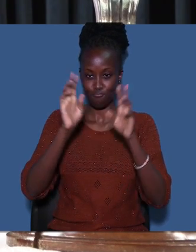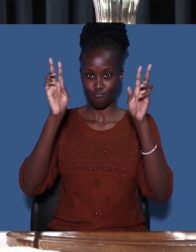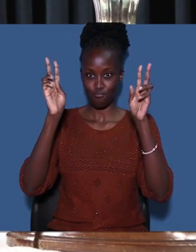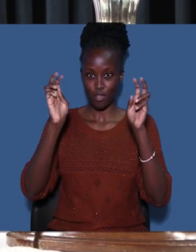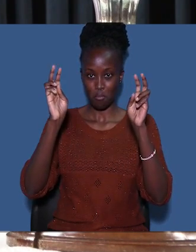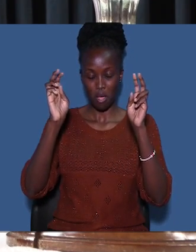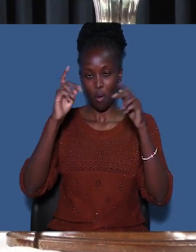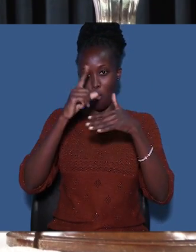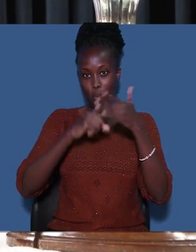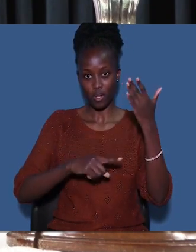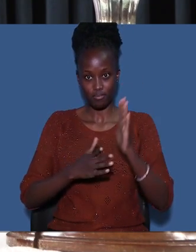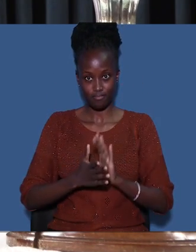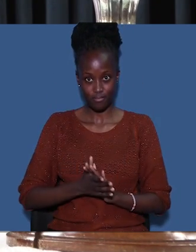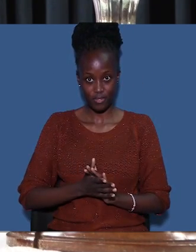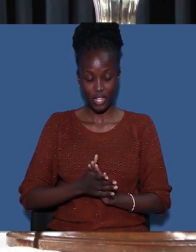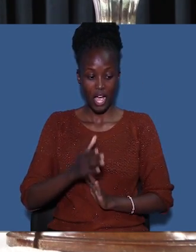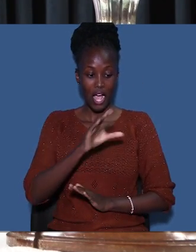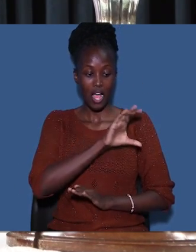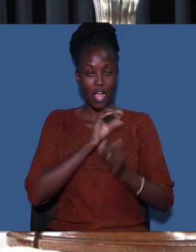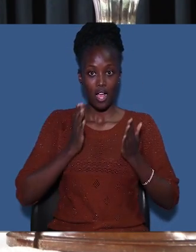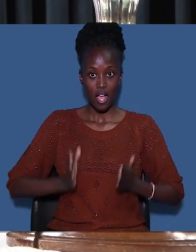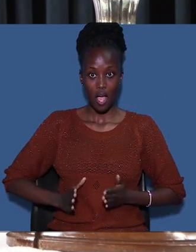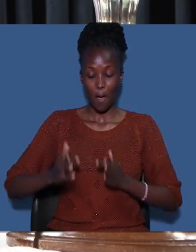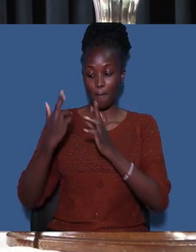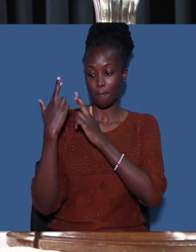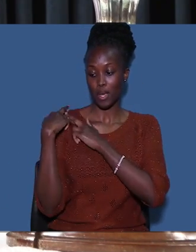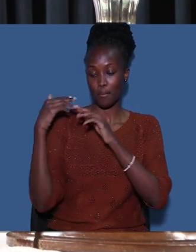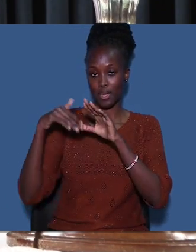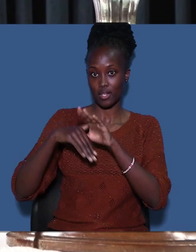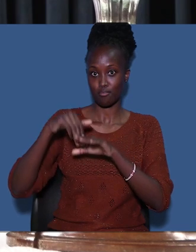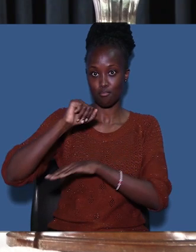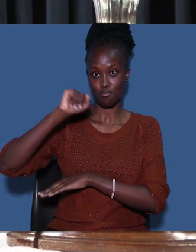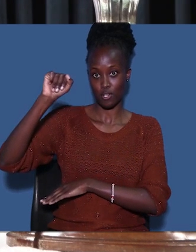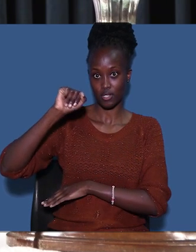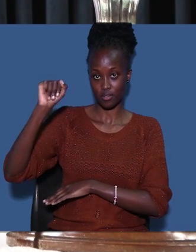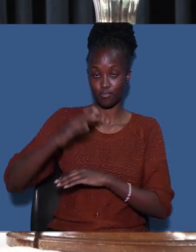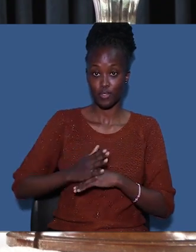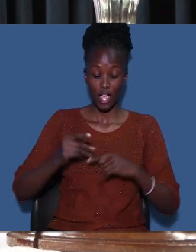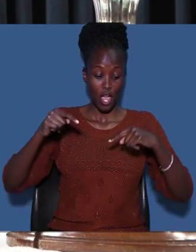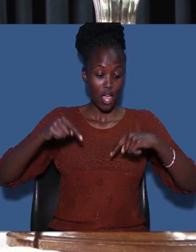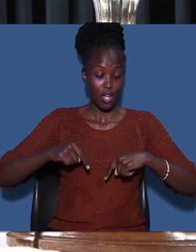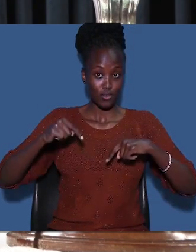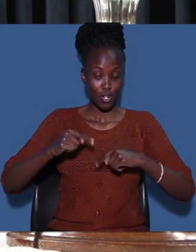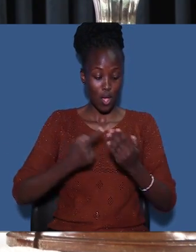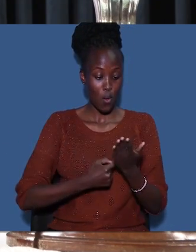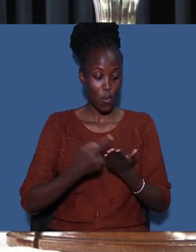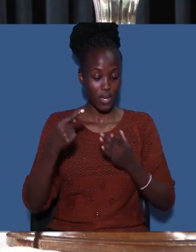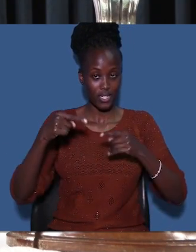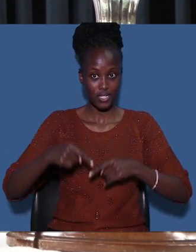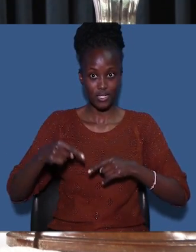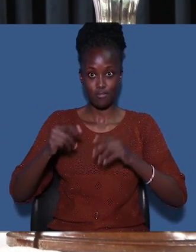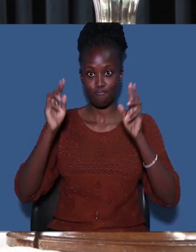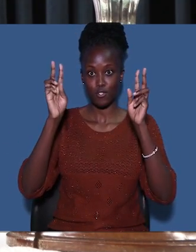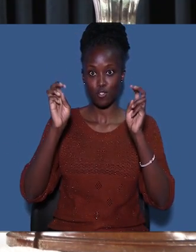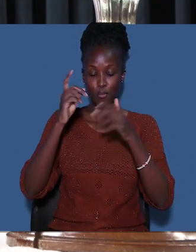in politics. And our series for this week is Responsible Citizenship. Our message